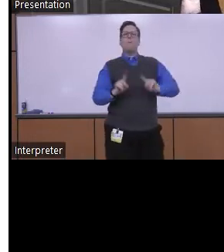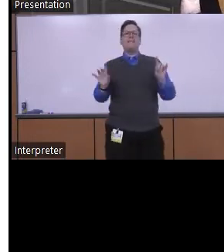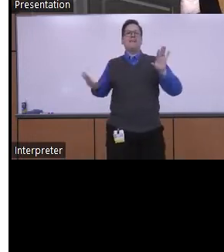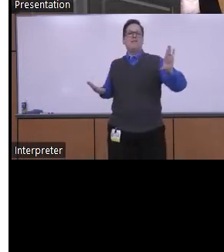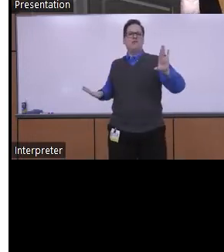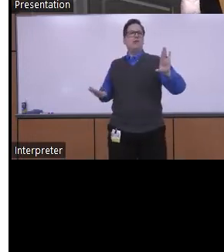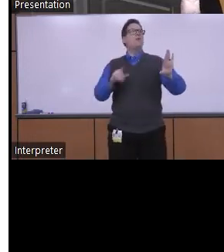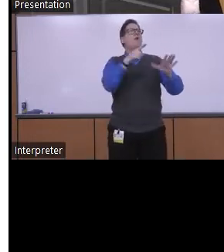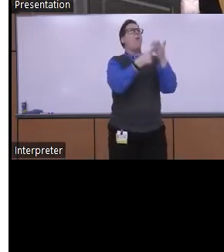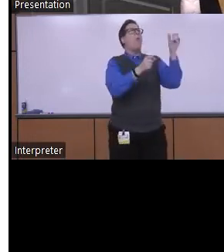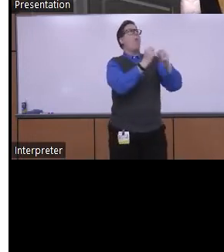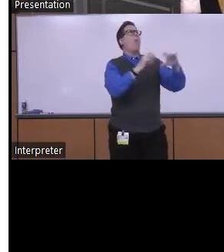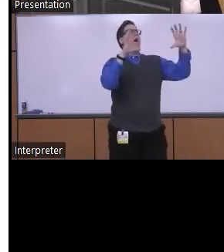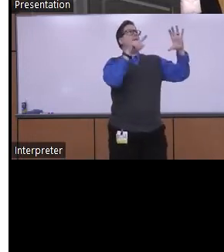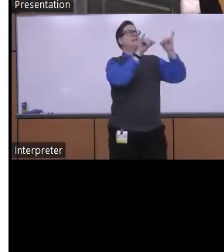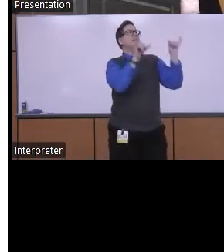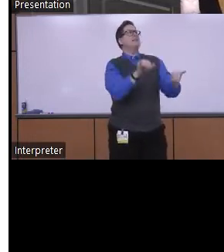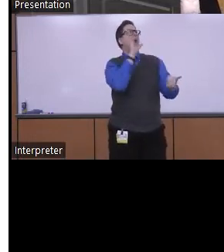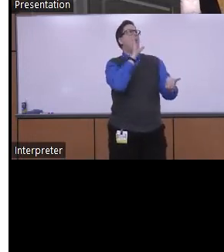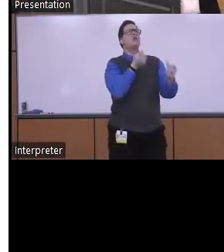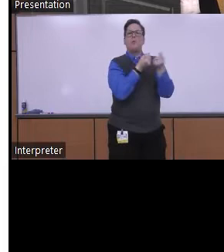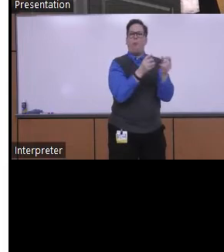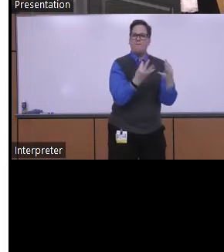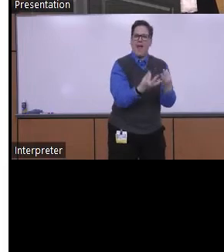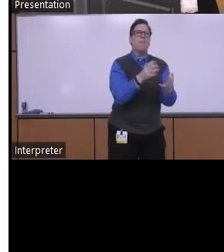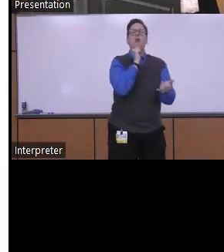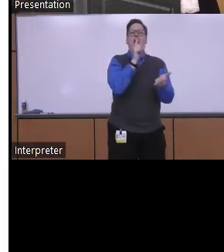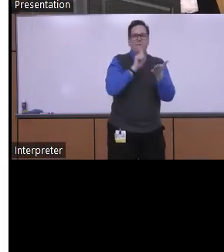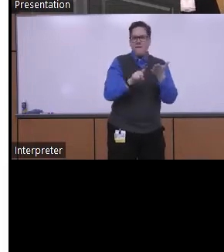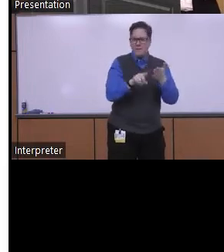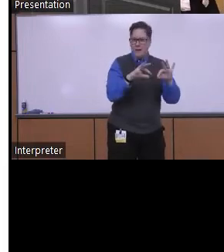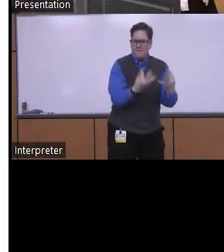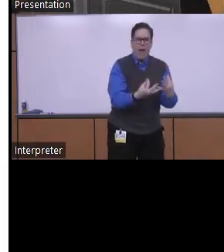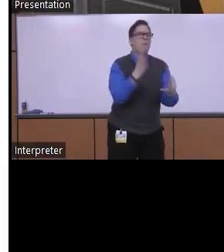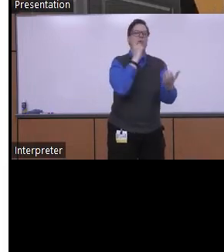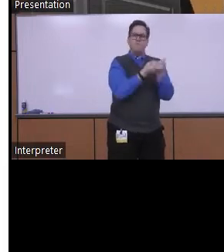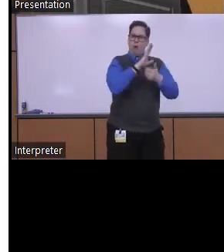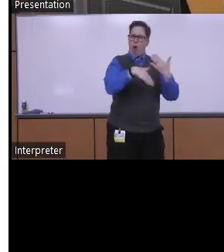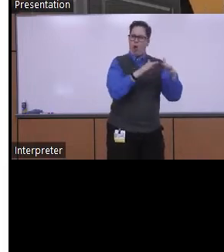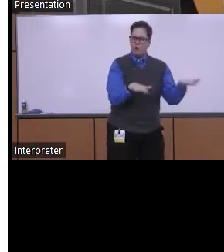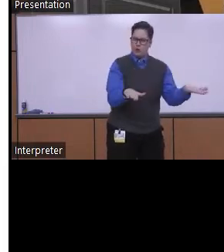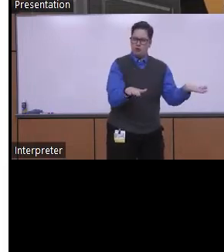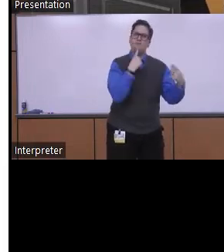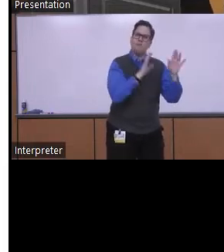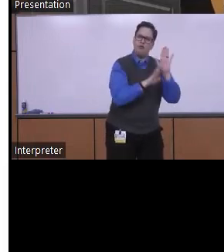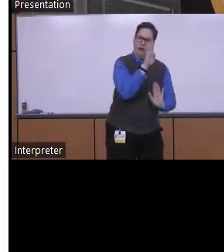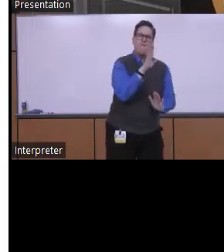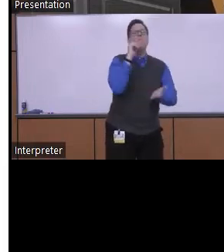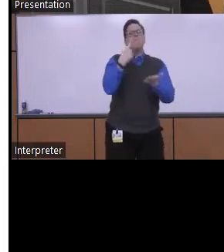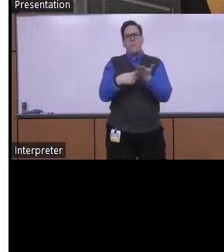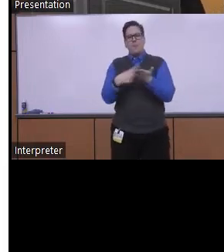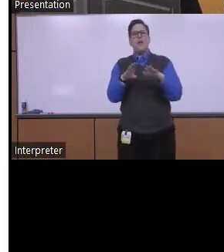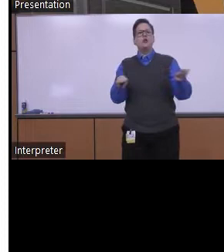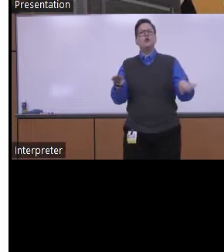that supports rather than investigates families and ensures all children can thrive. So I'm going to touch a little bit on the history of child abuse as a